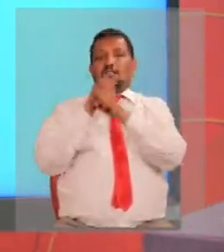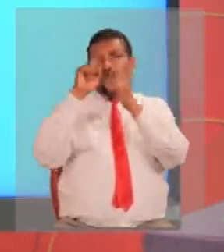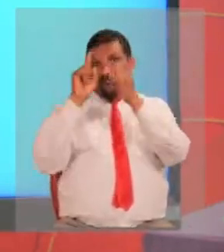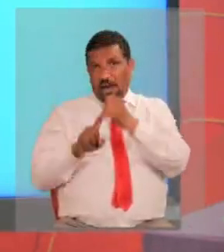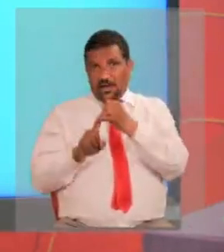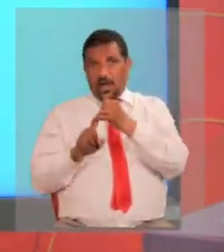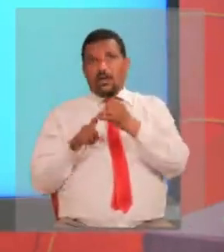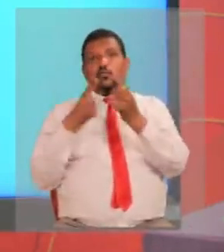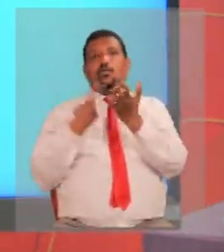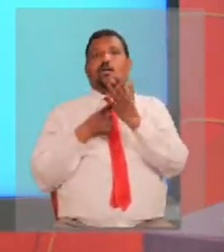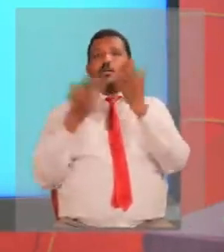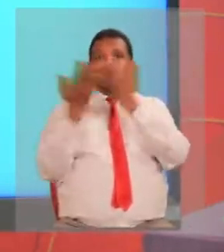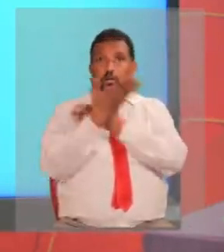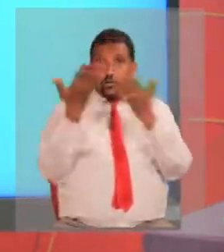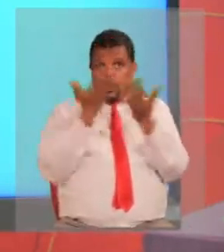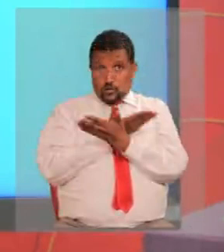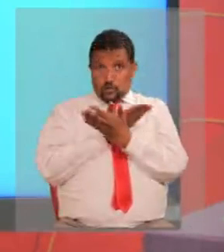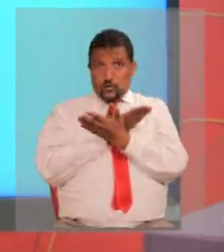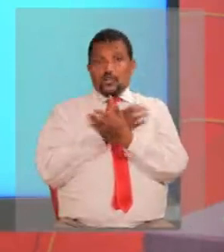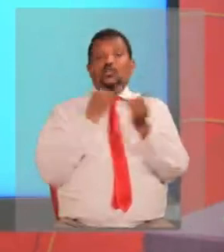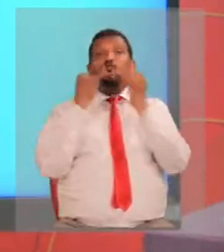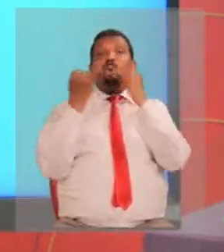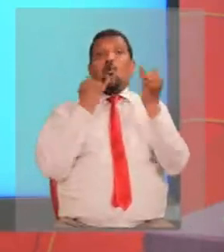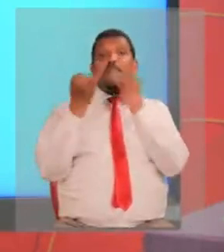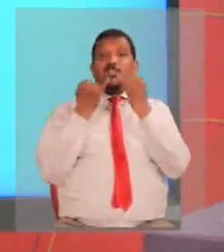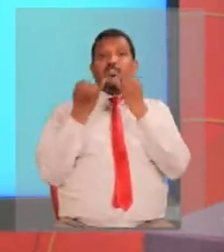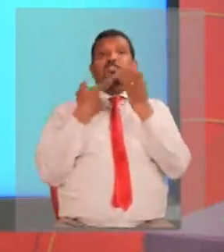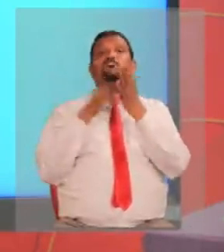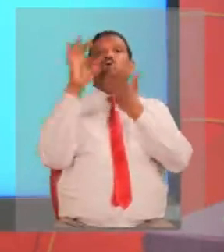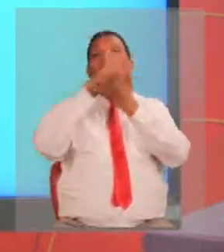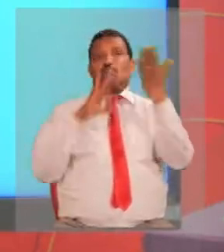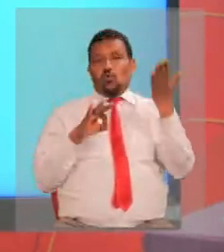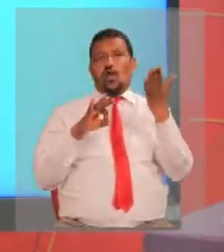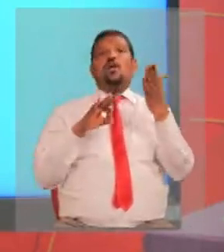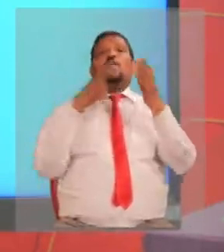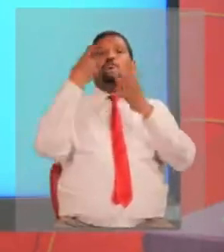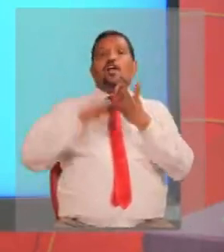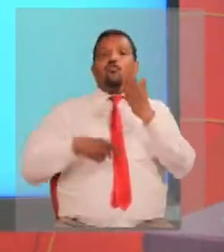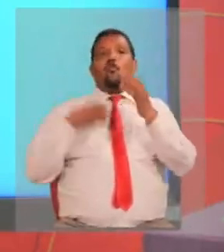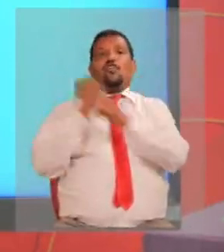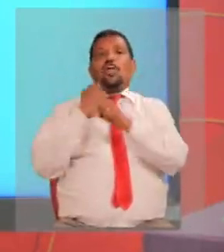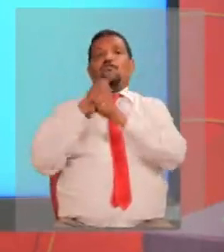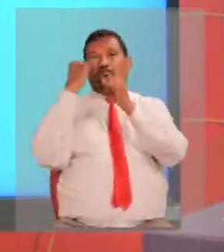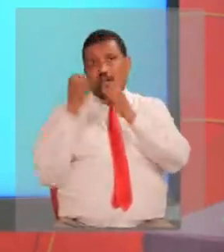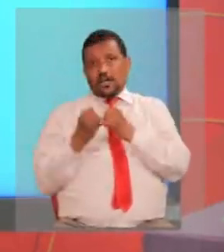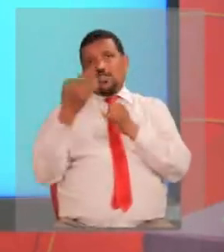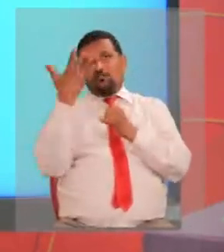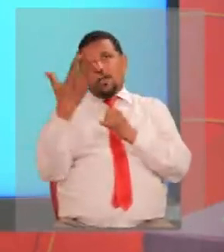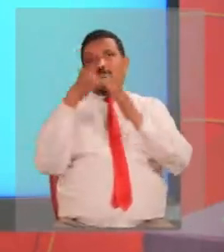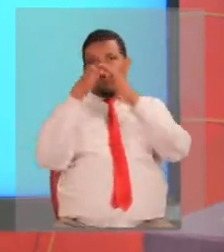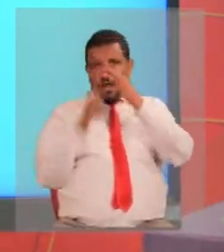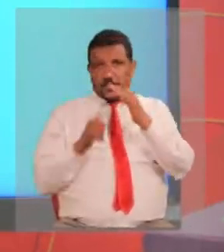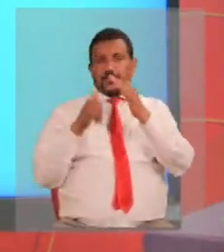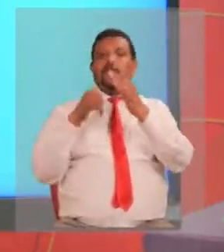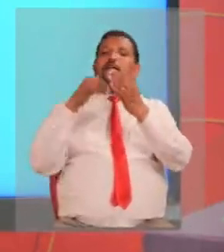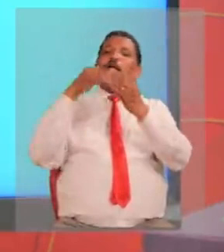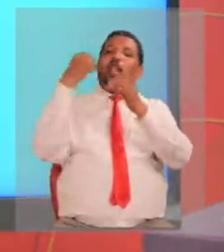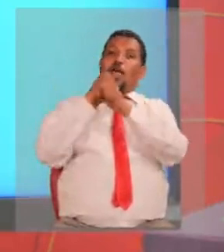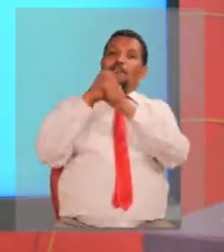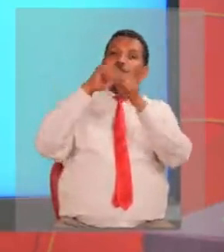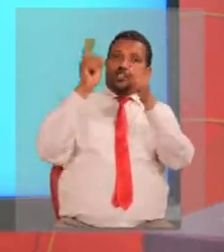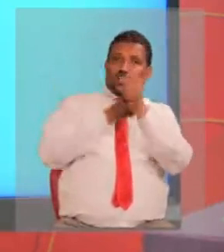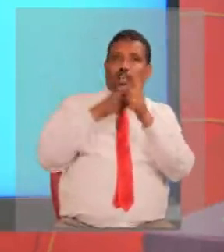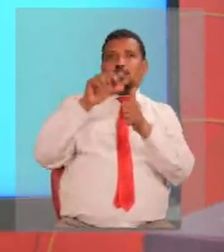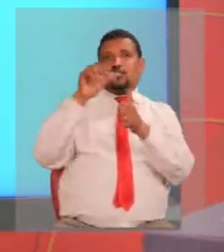And then when we substitute this information on this formula, the value of labor final is 5 minus labor initial is